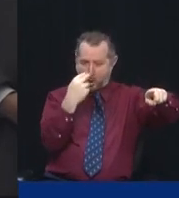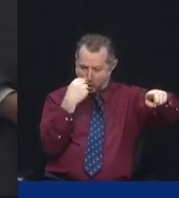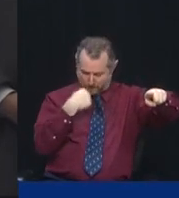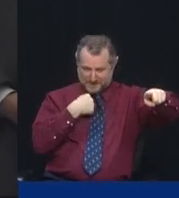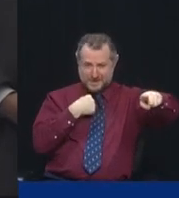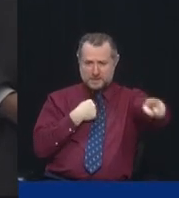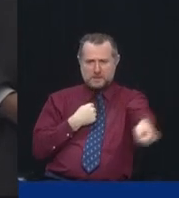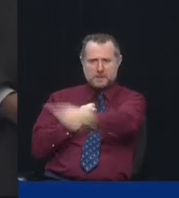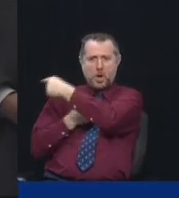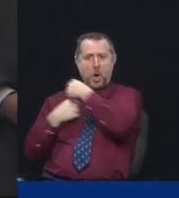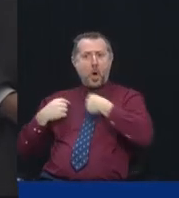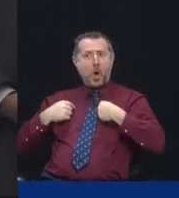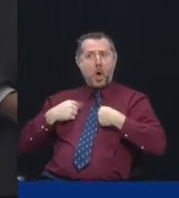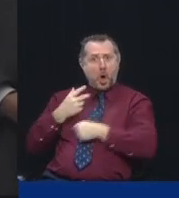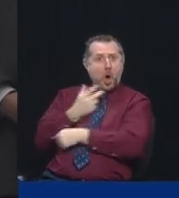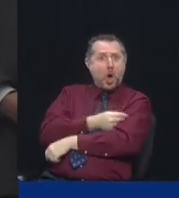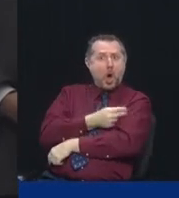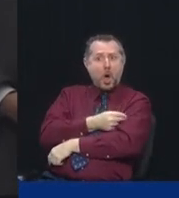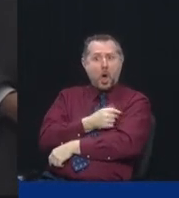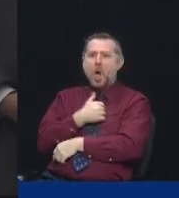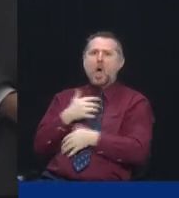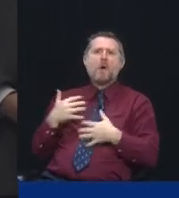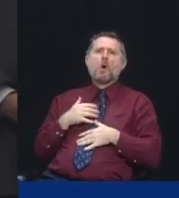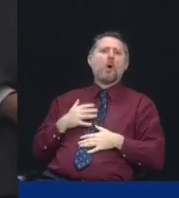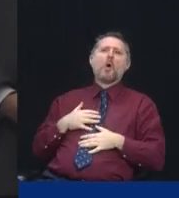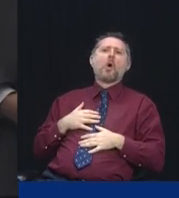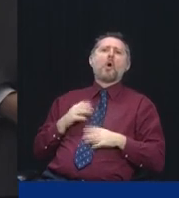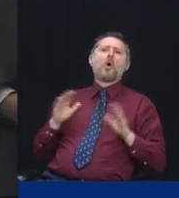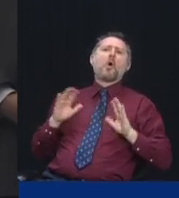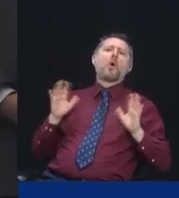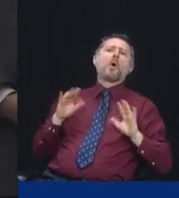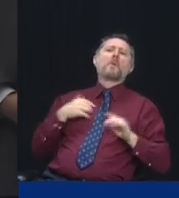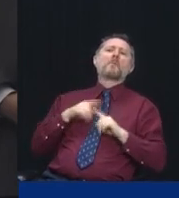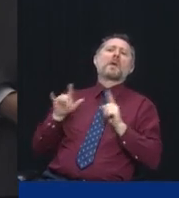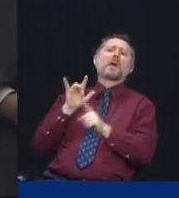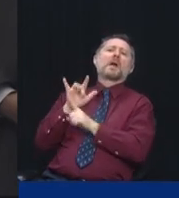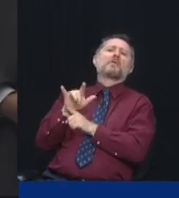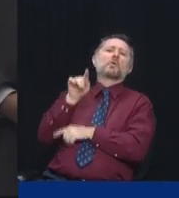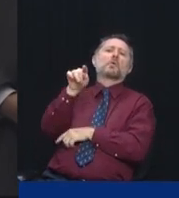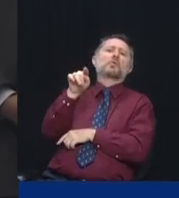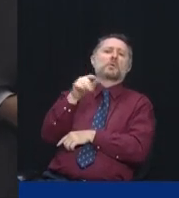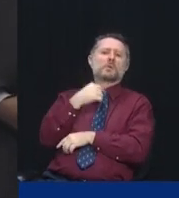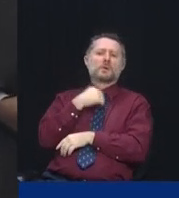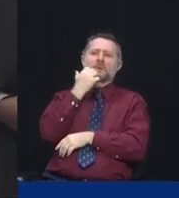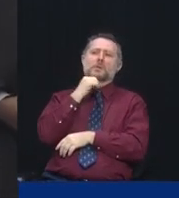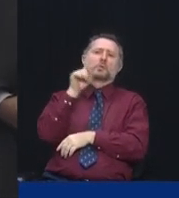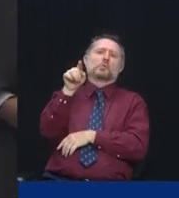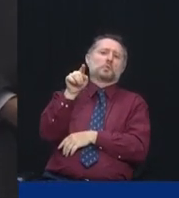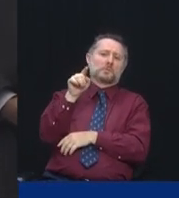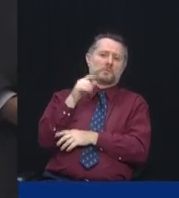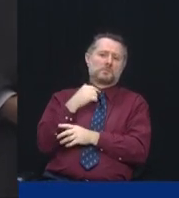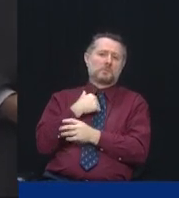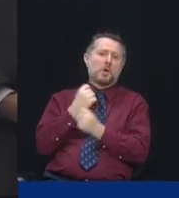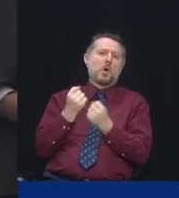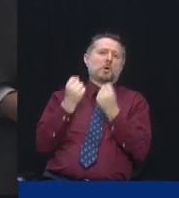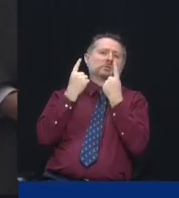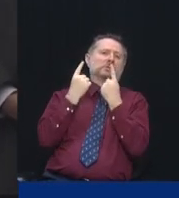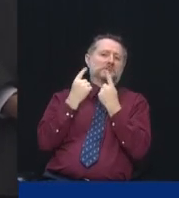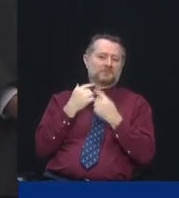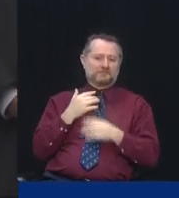afraid for me. But because I love you and I care about you and I understand that